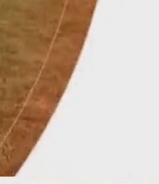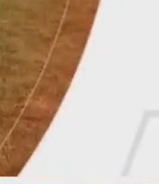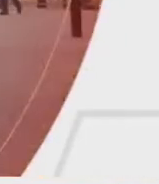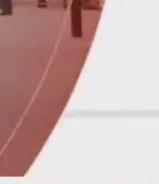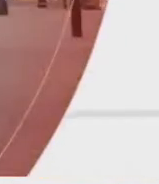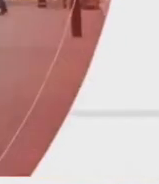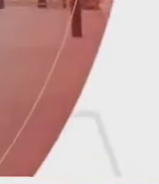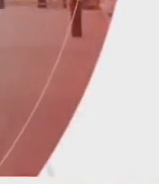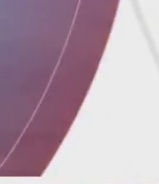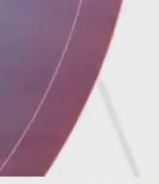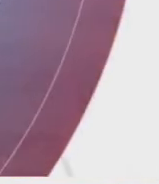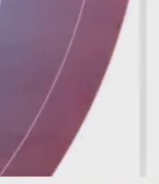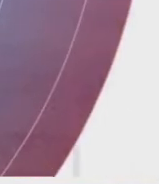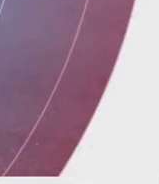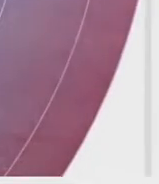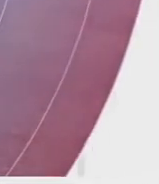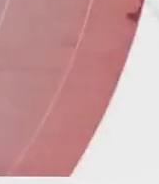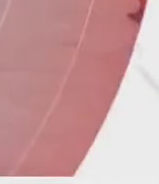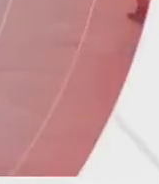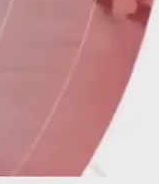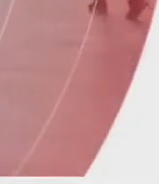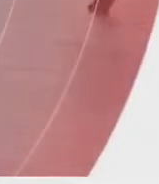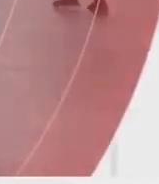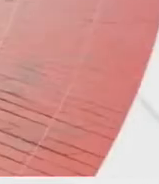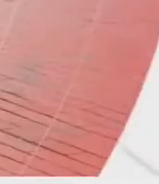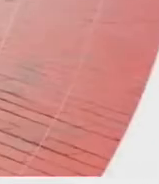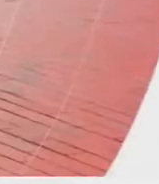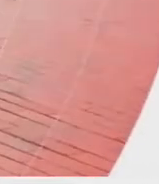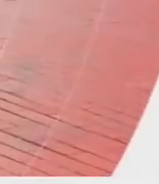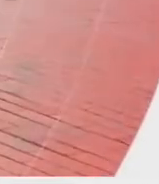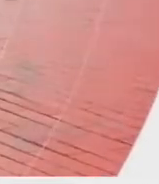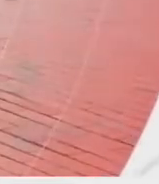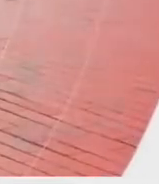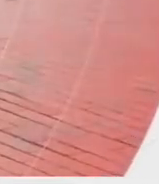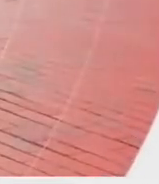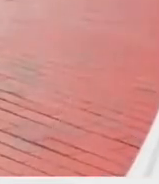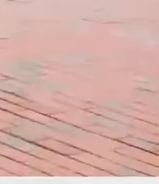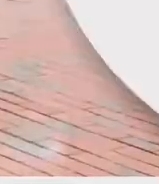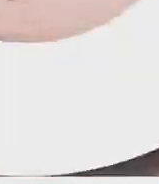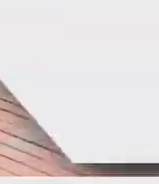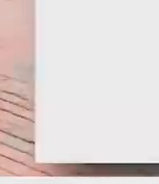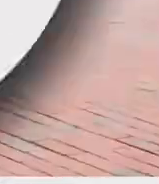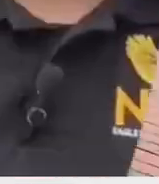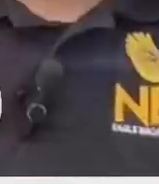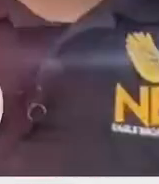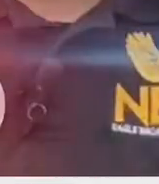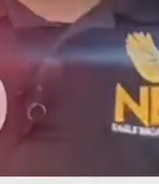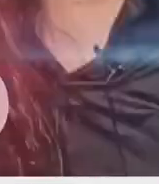Washington, D.C. London Bureau, Papua New Guinea. In New York, New York. Washington, D.C.